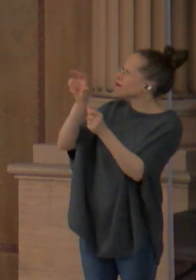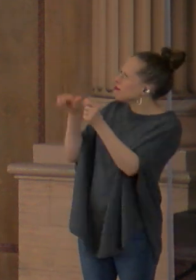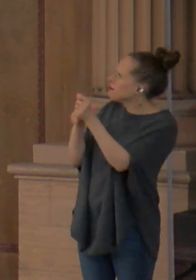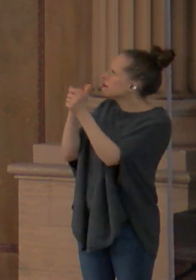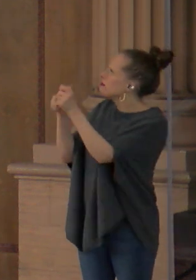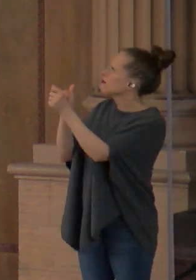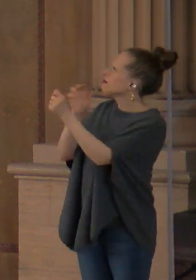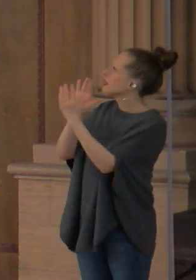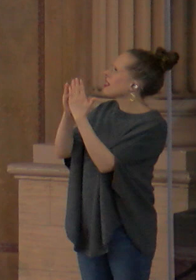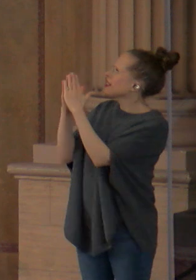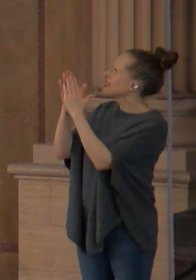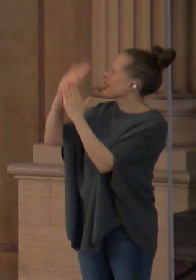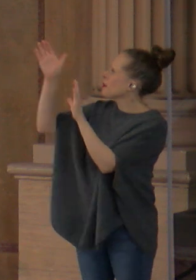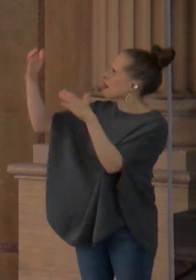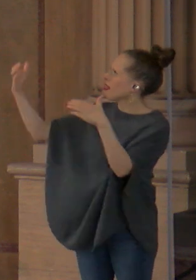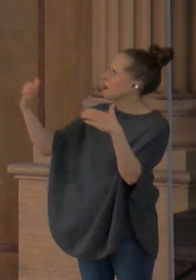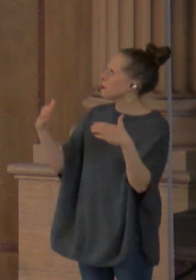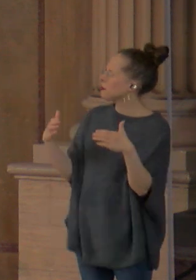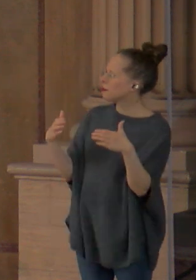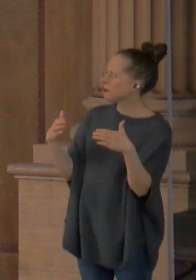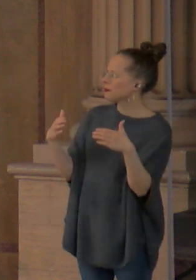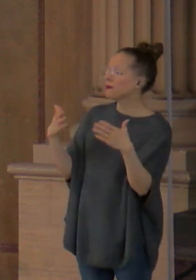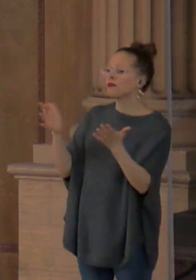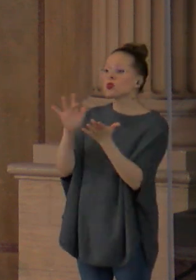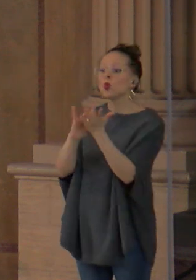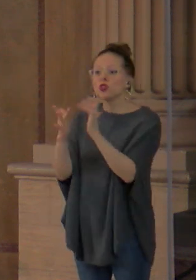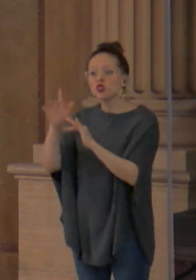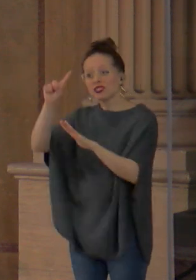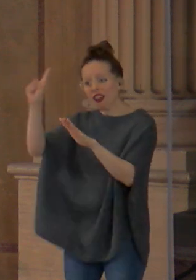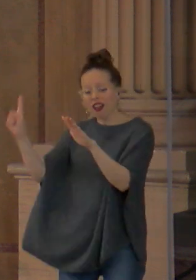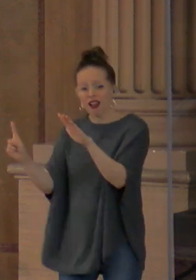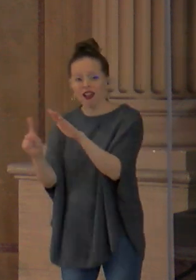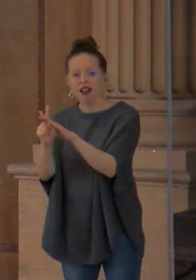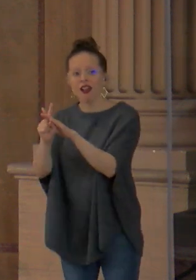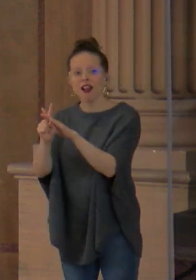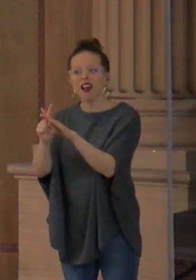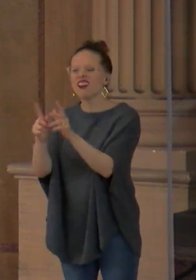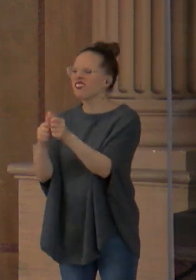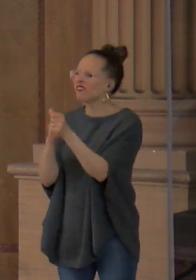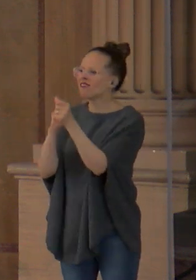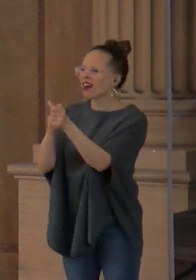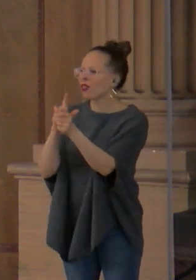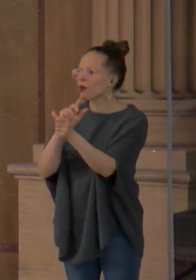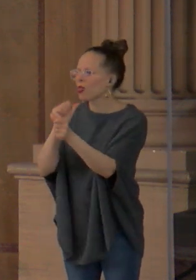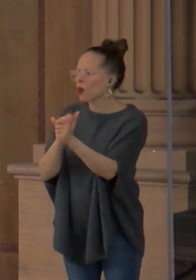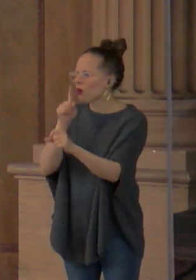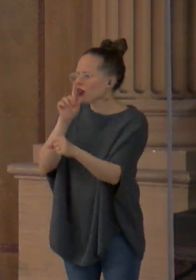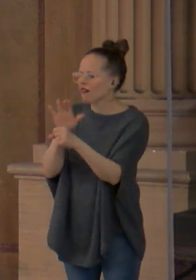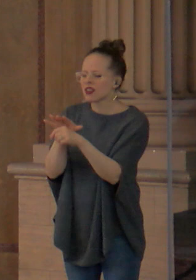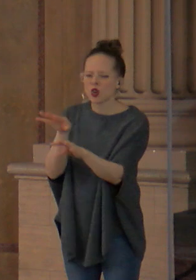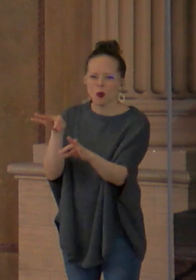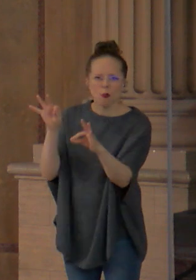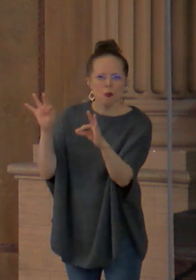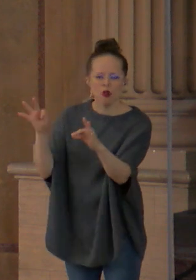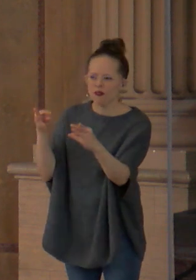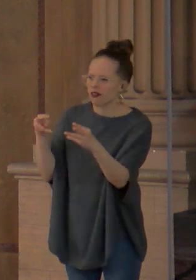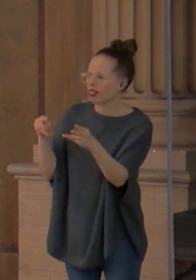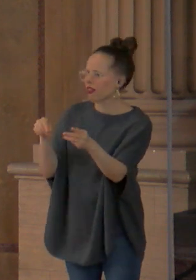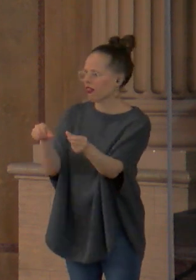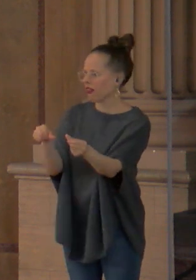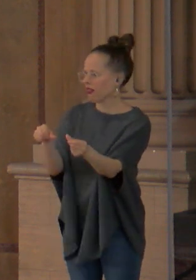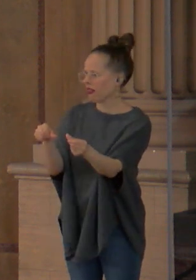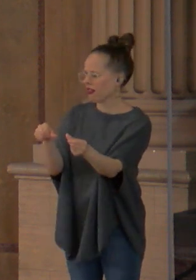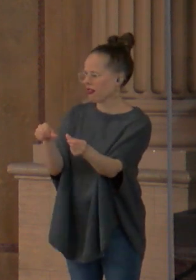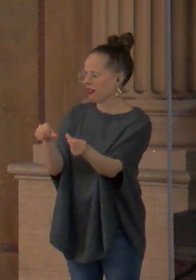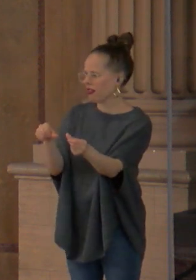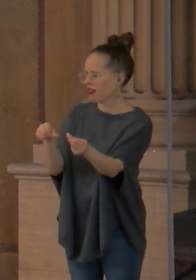So Jesus came on the scene, and he's the one who kept that old covenant perfectly. He said to his father, all these things I